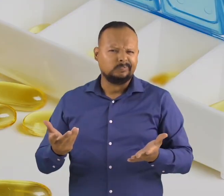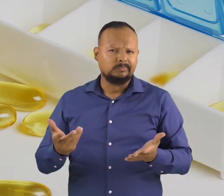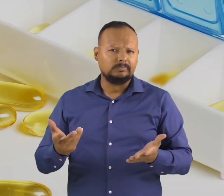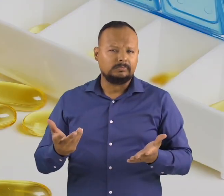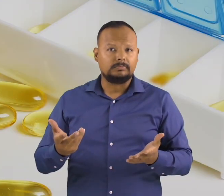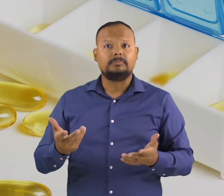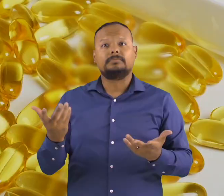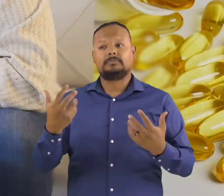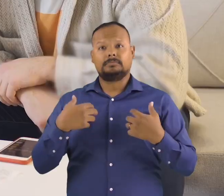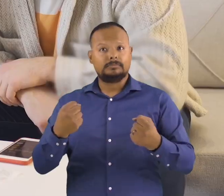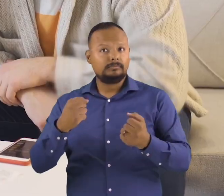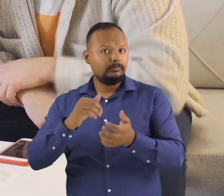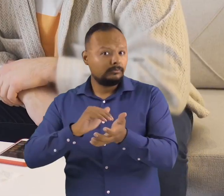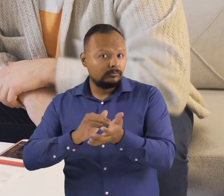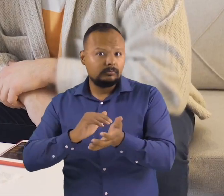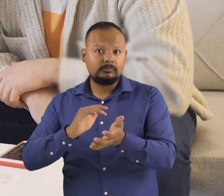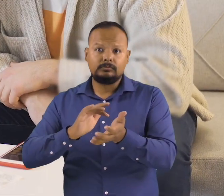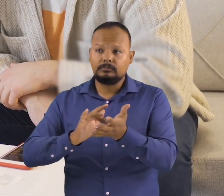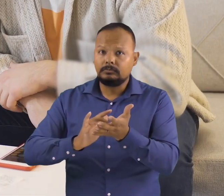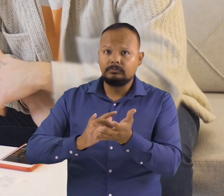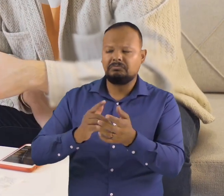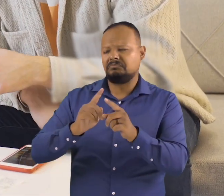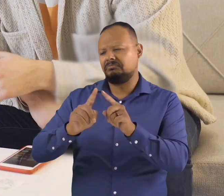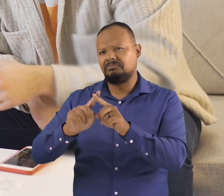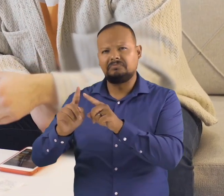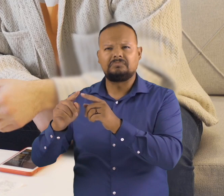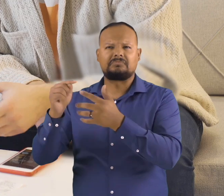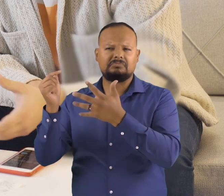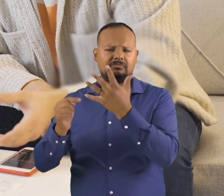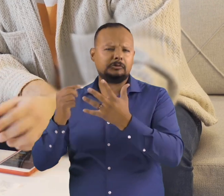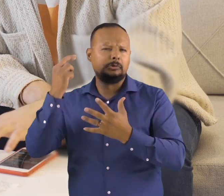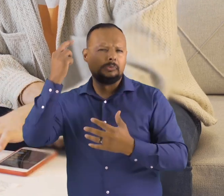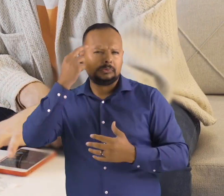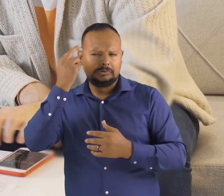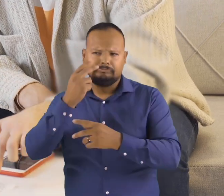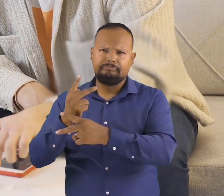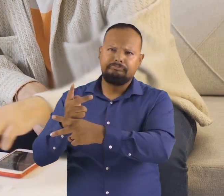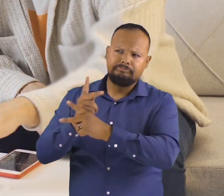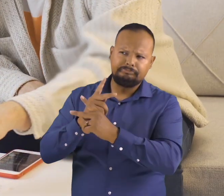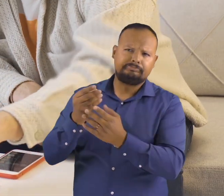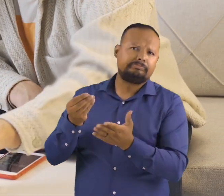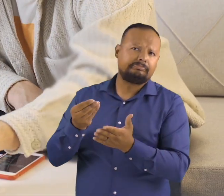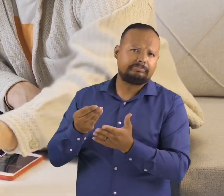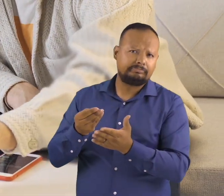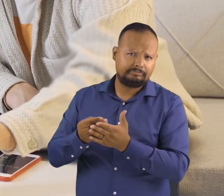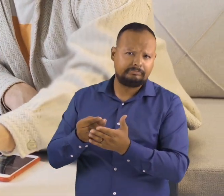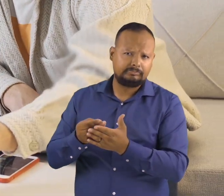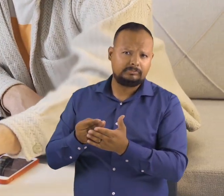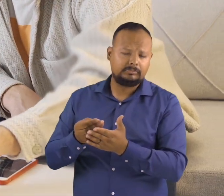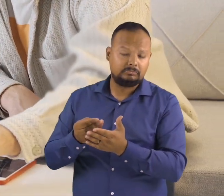medicine. Basically, there are lots of reasons people may need to borrow money.